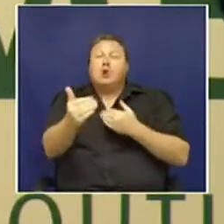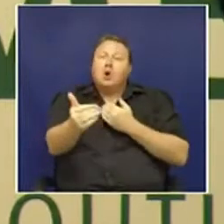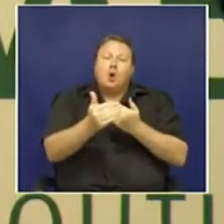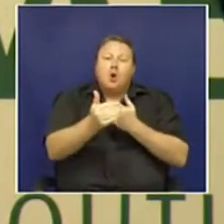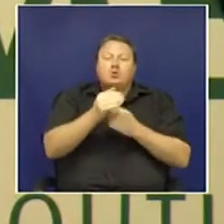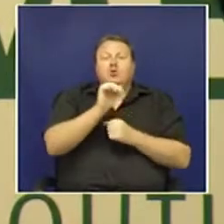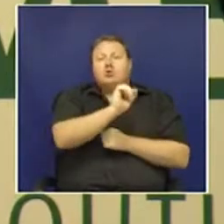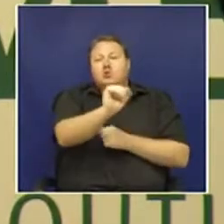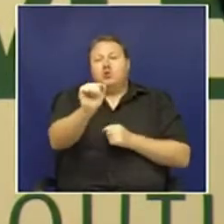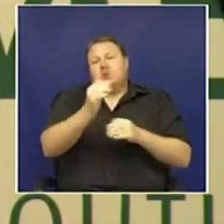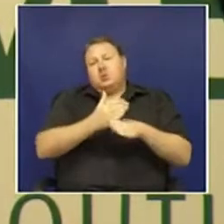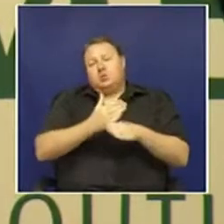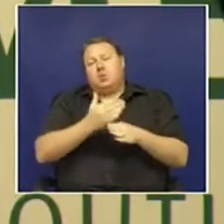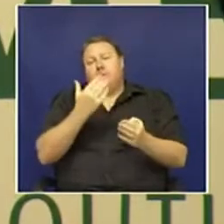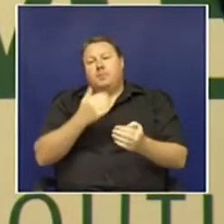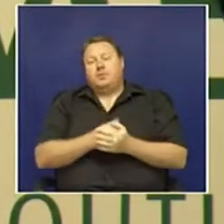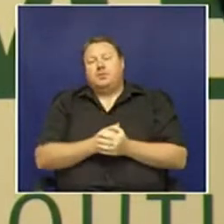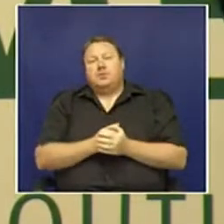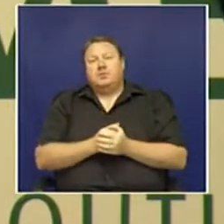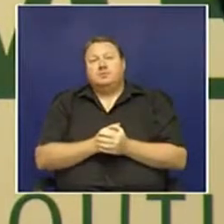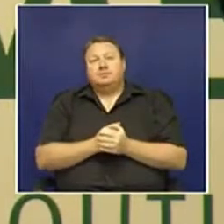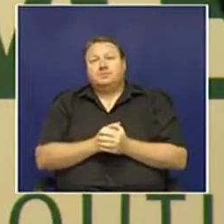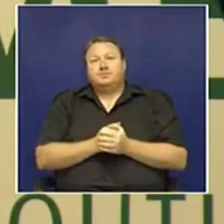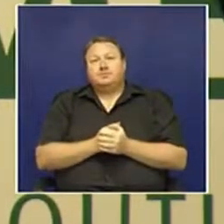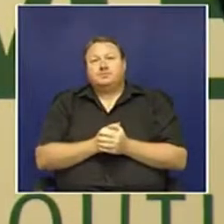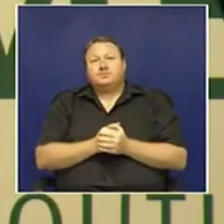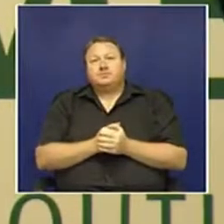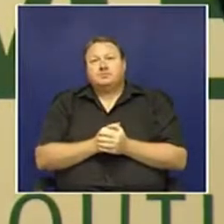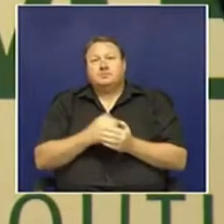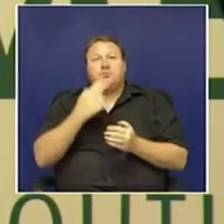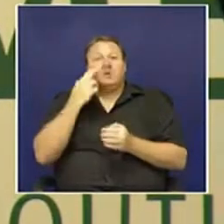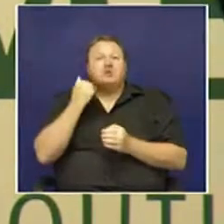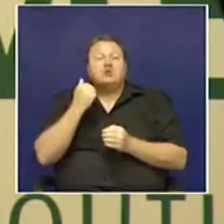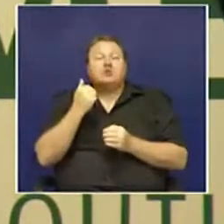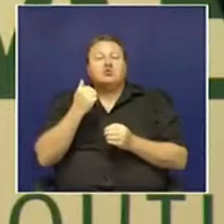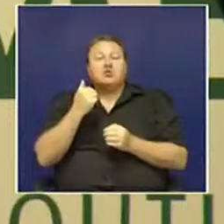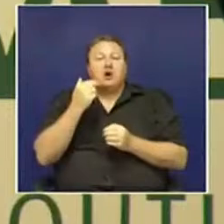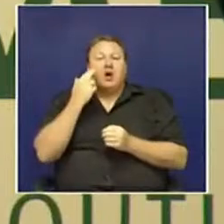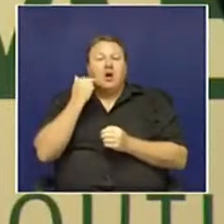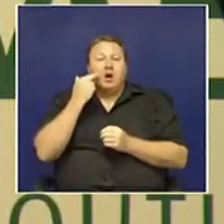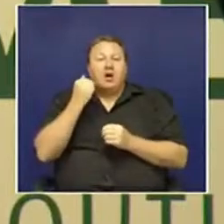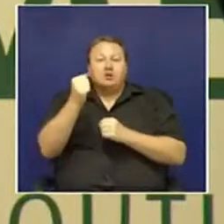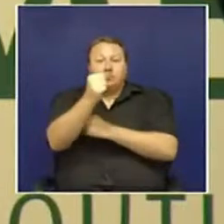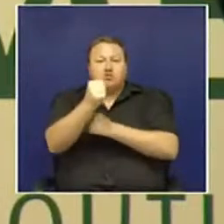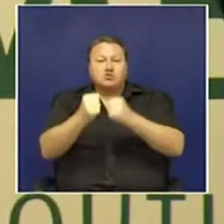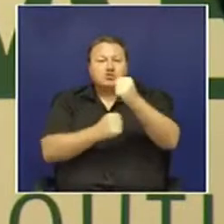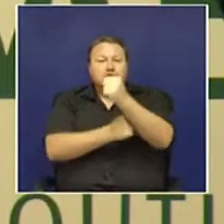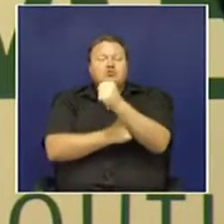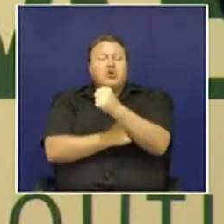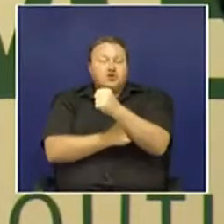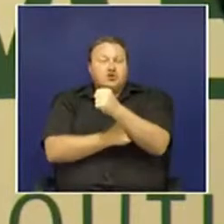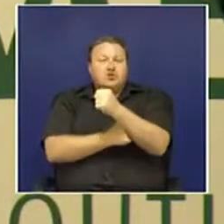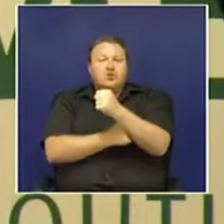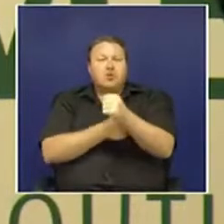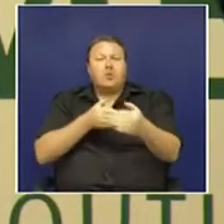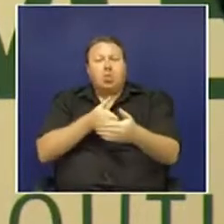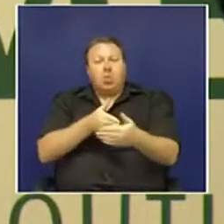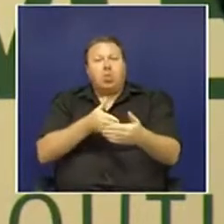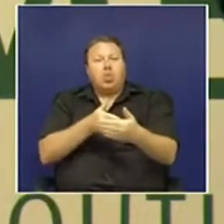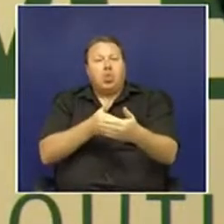This is a systematic effort to remove the structural blockages that have held back growth for many